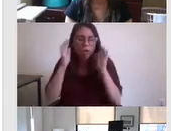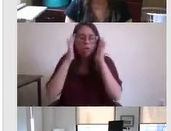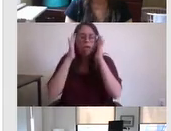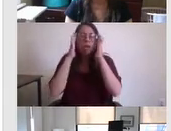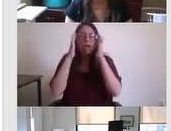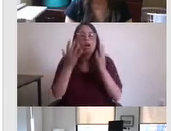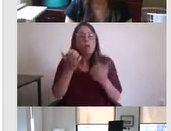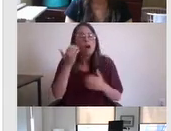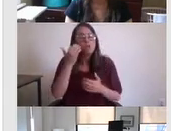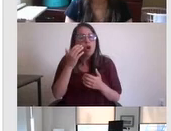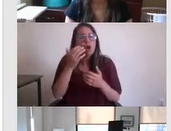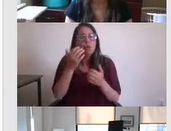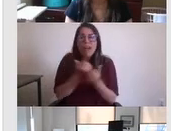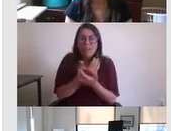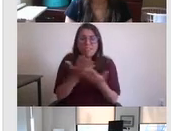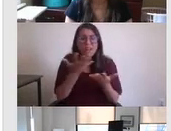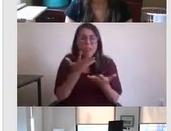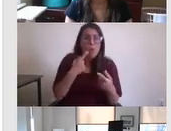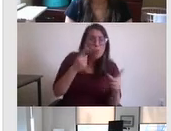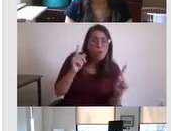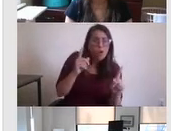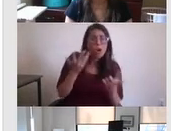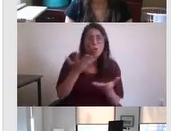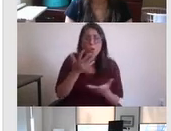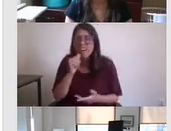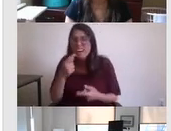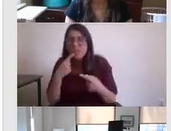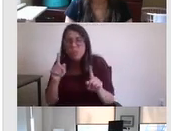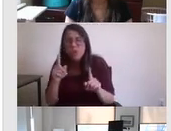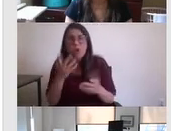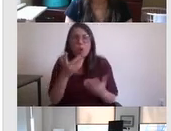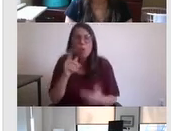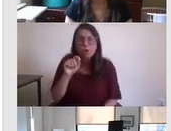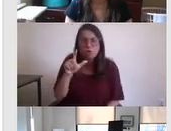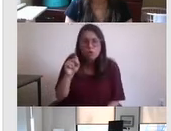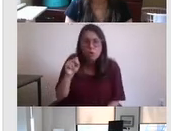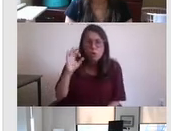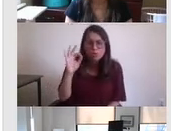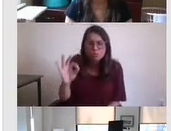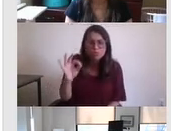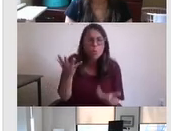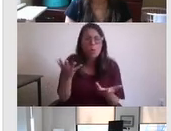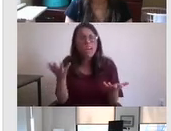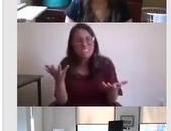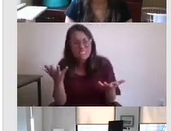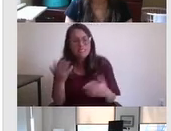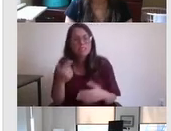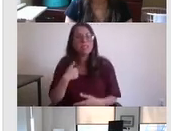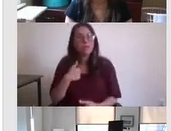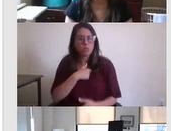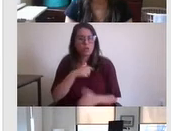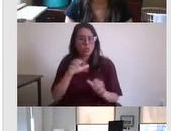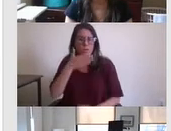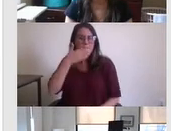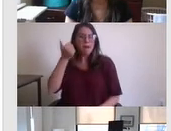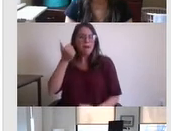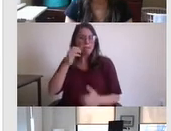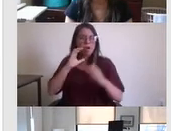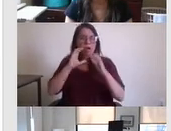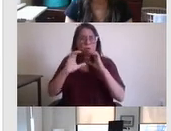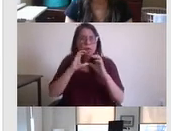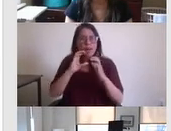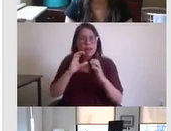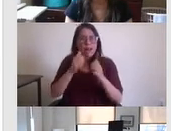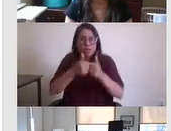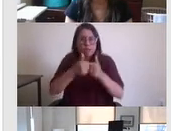tools were needed. We want to get better at communicating remotely, and so we're trying to understand what areas are doing